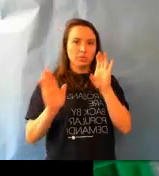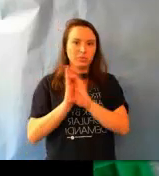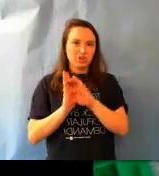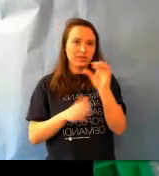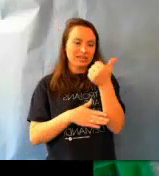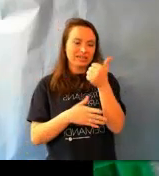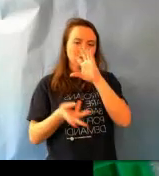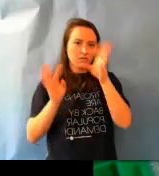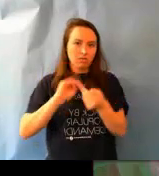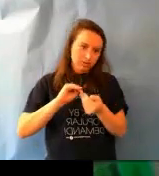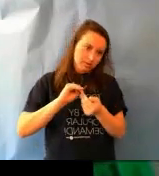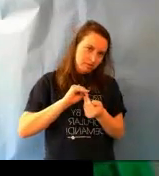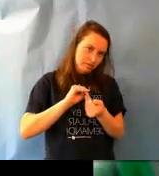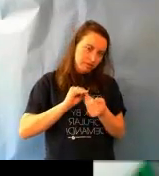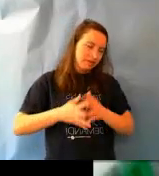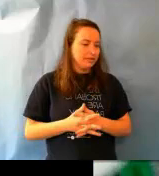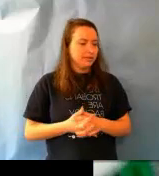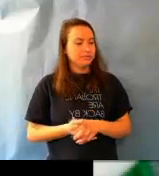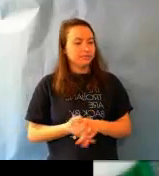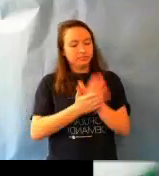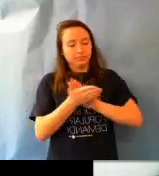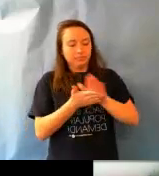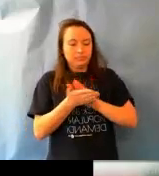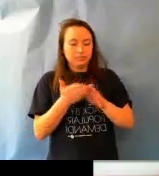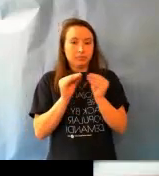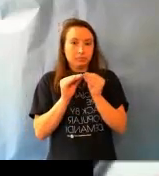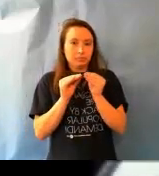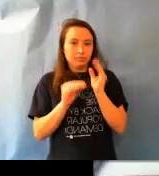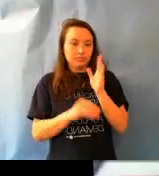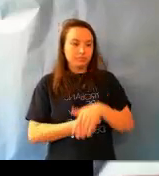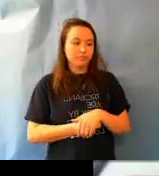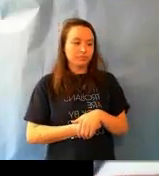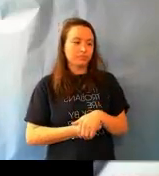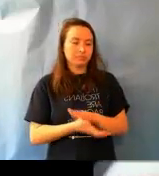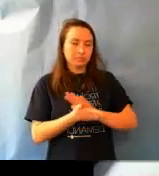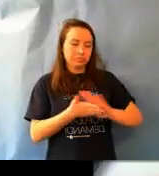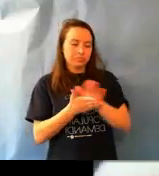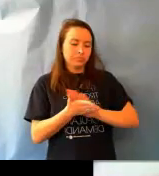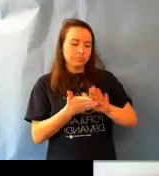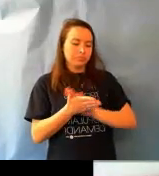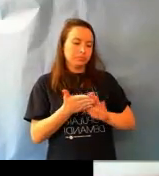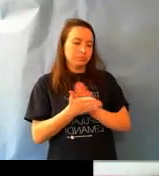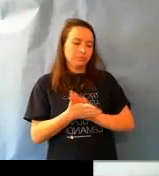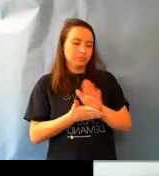all. All right, a couple more. Let's reset our boards.